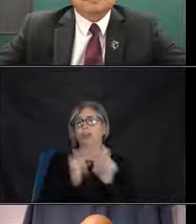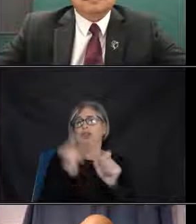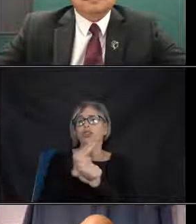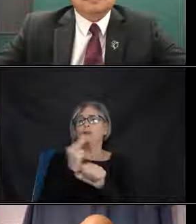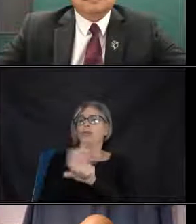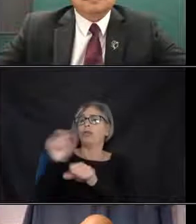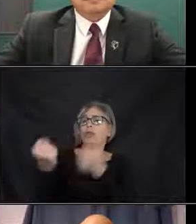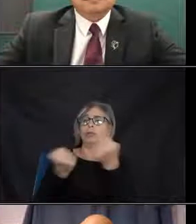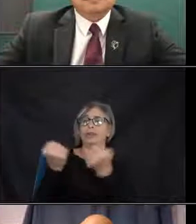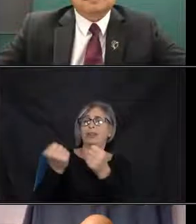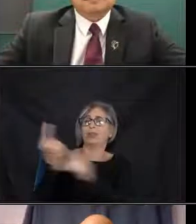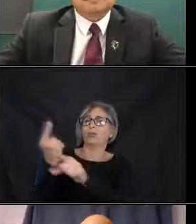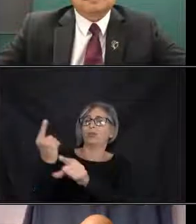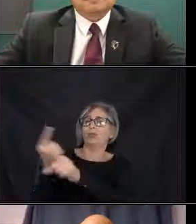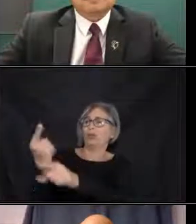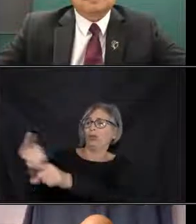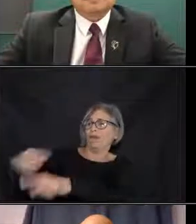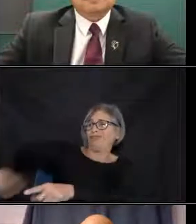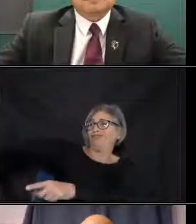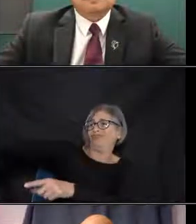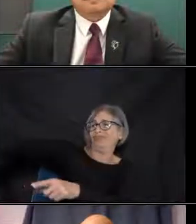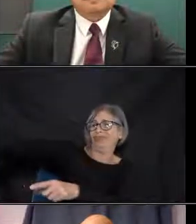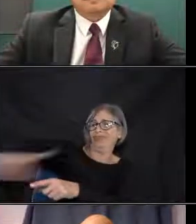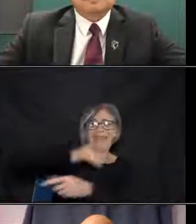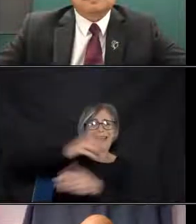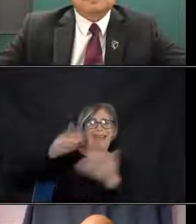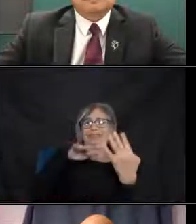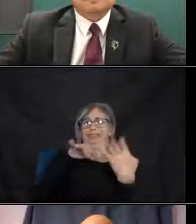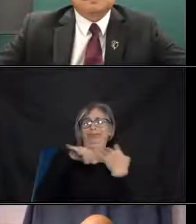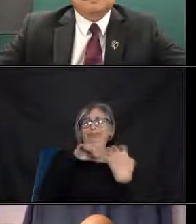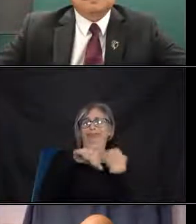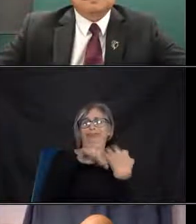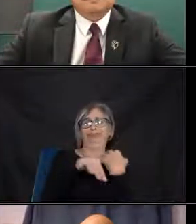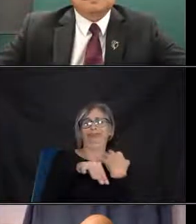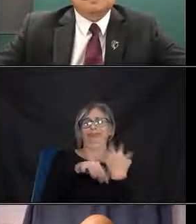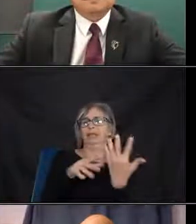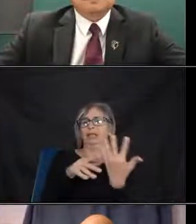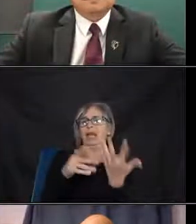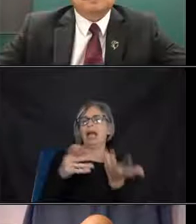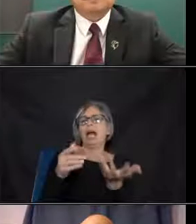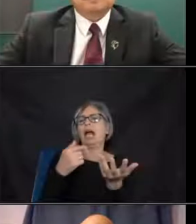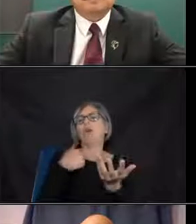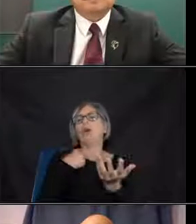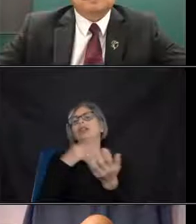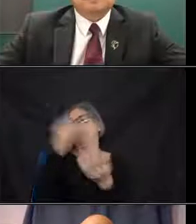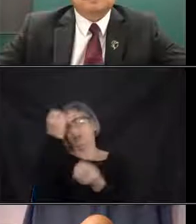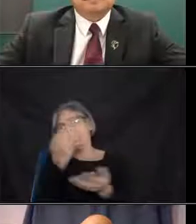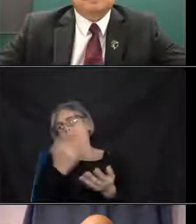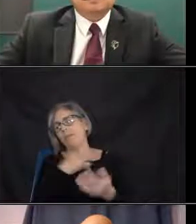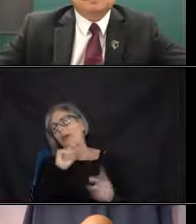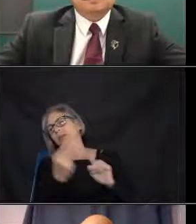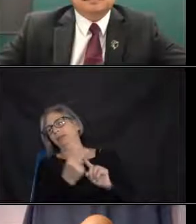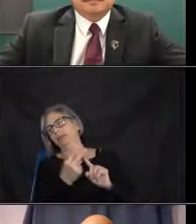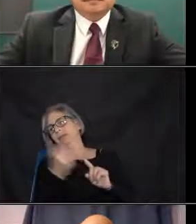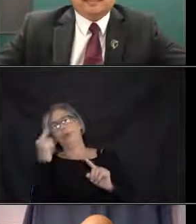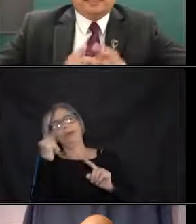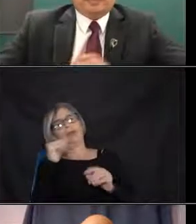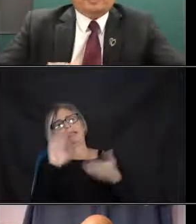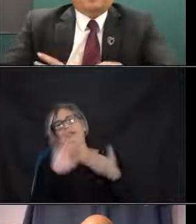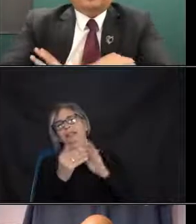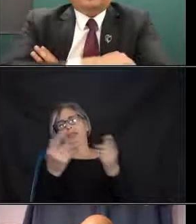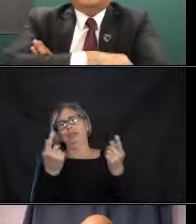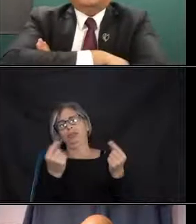devices on the appropriate terrain. So I won't object to the discussion, but I just want to put where I'm at that I don't think the city should be doing anything